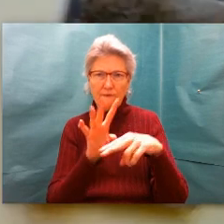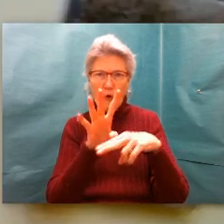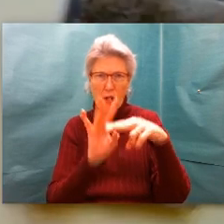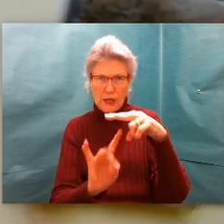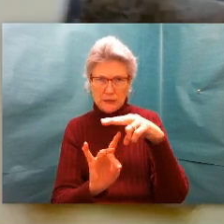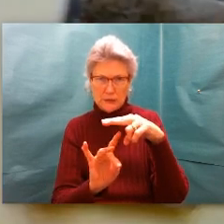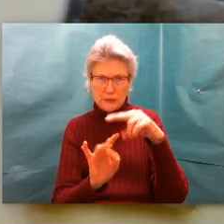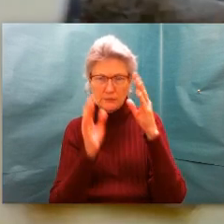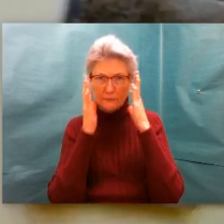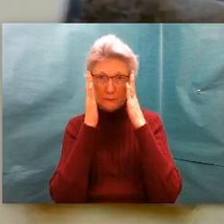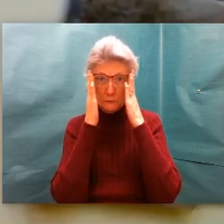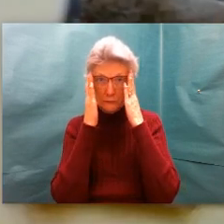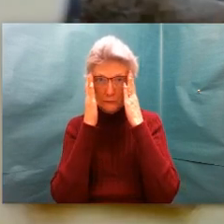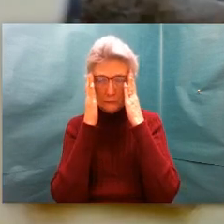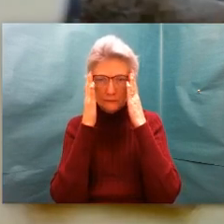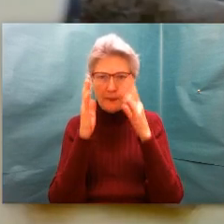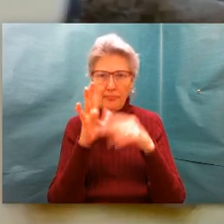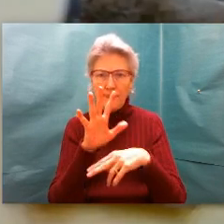4/8,